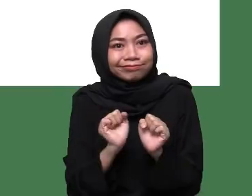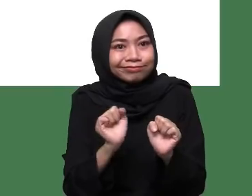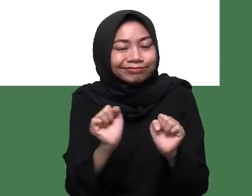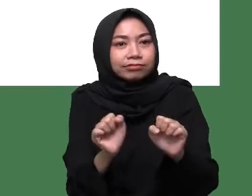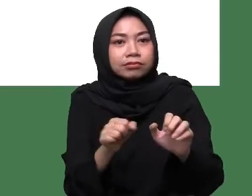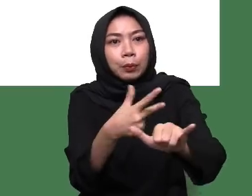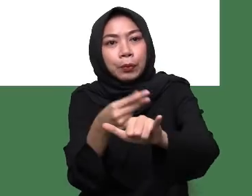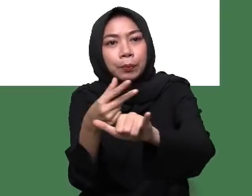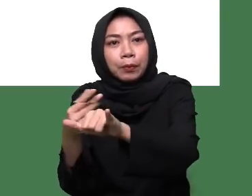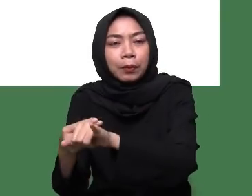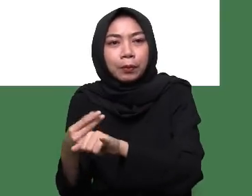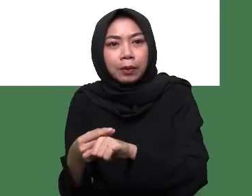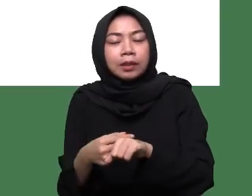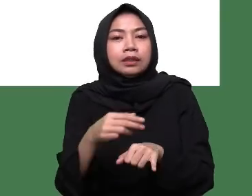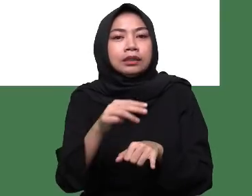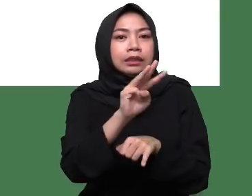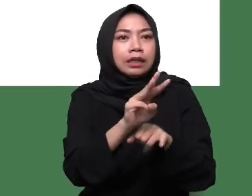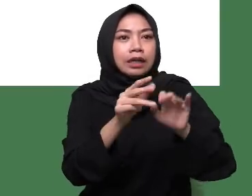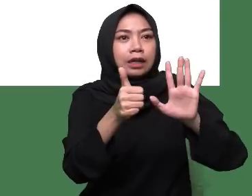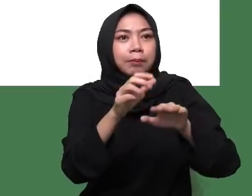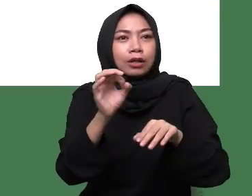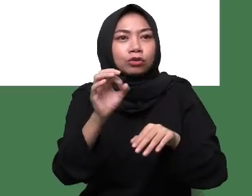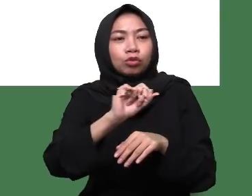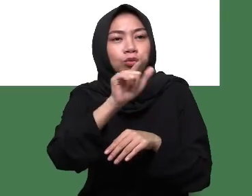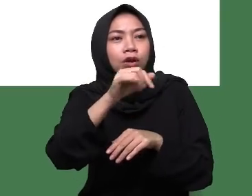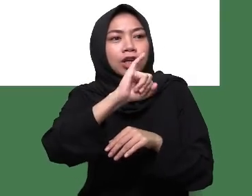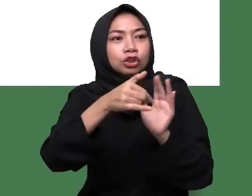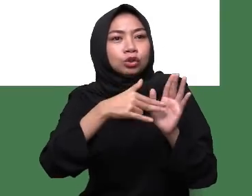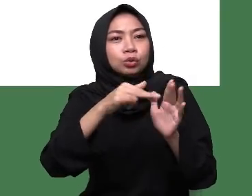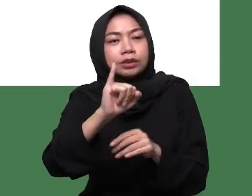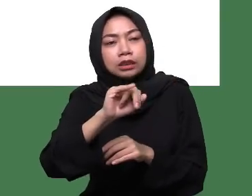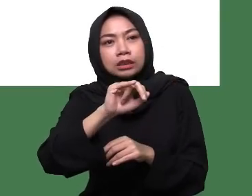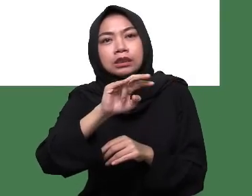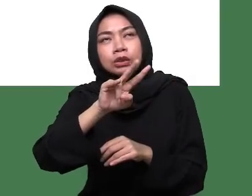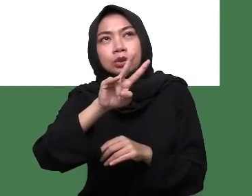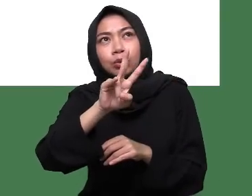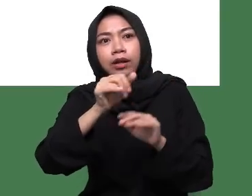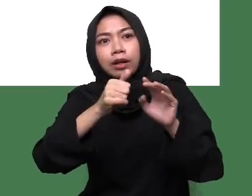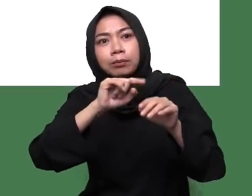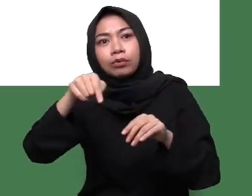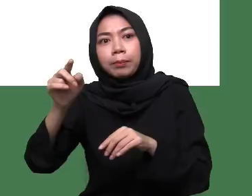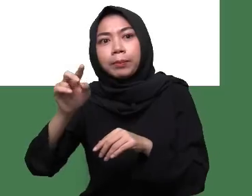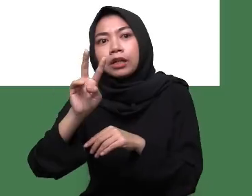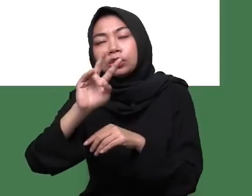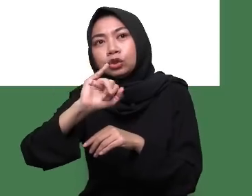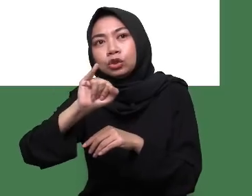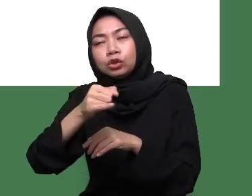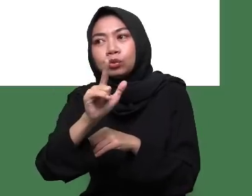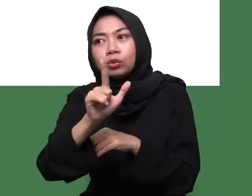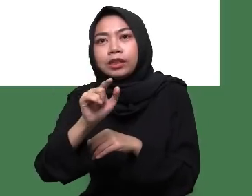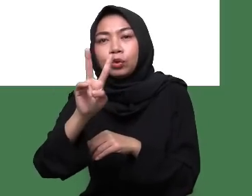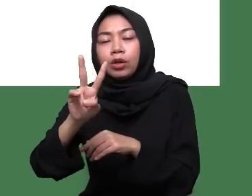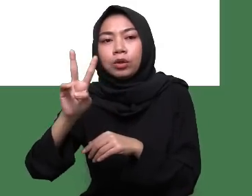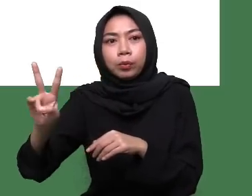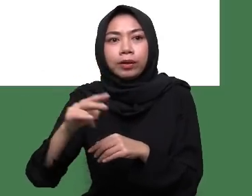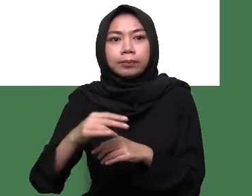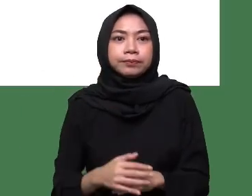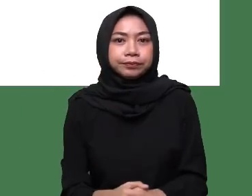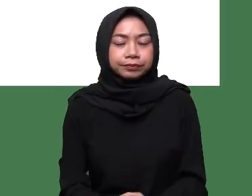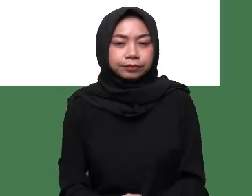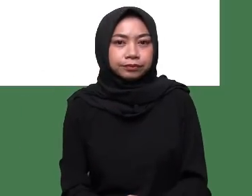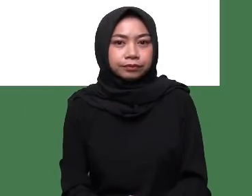at over 300,000 doses between June 26 and July 10, 2022.